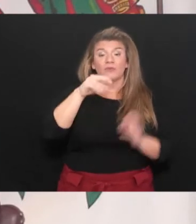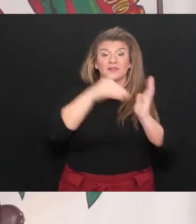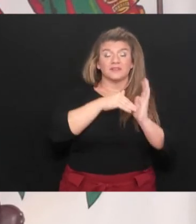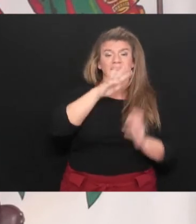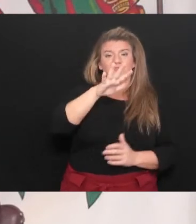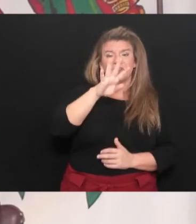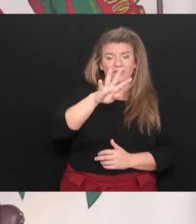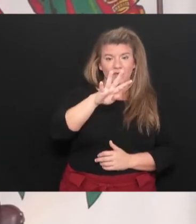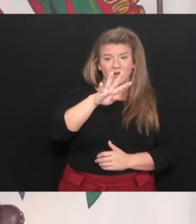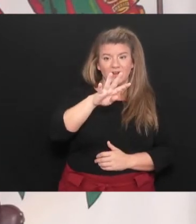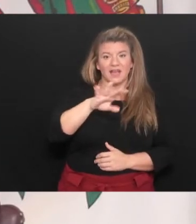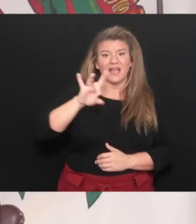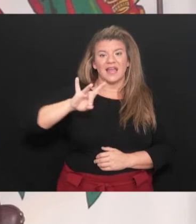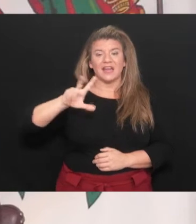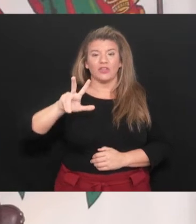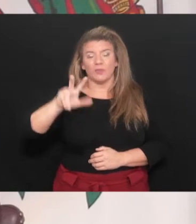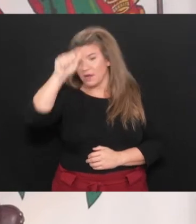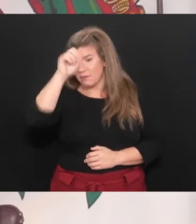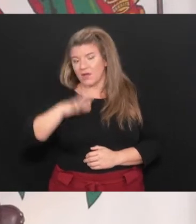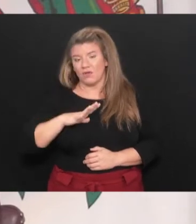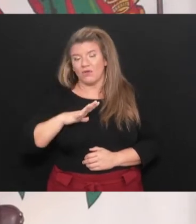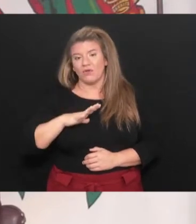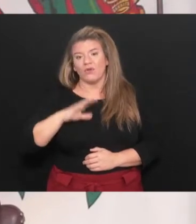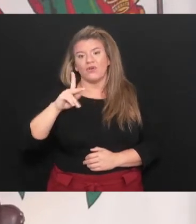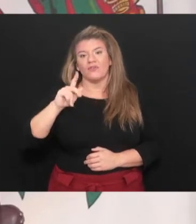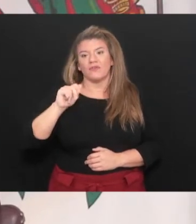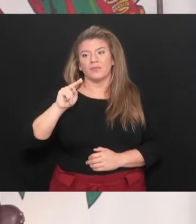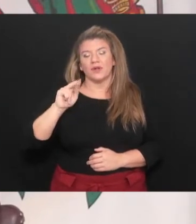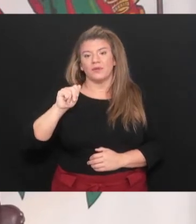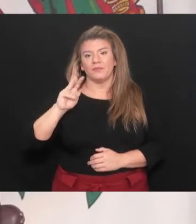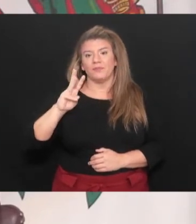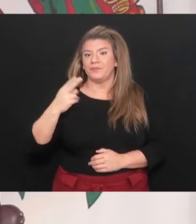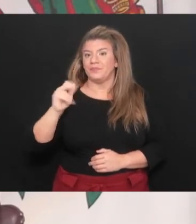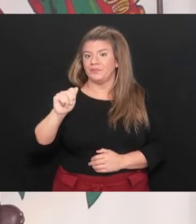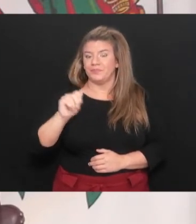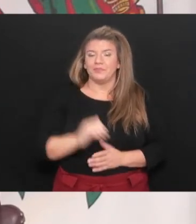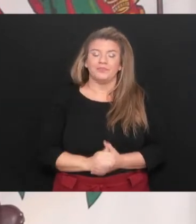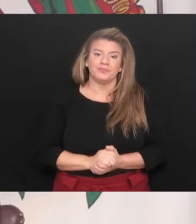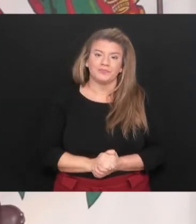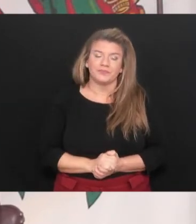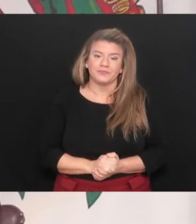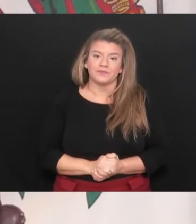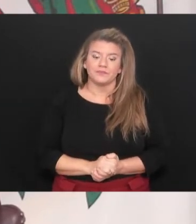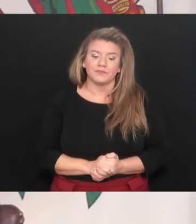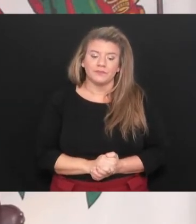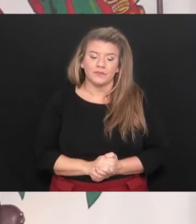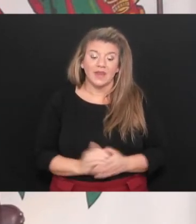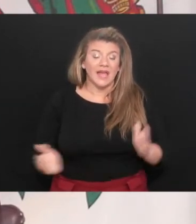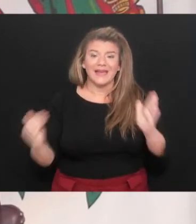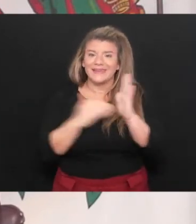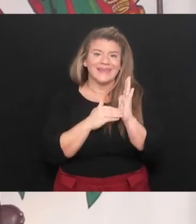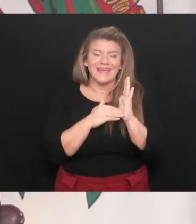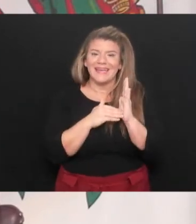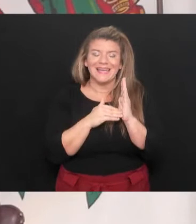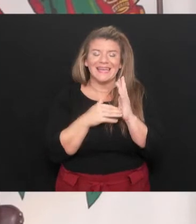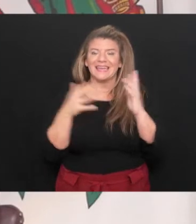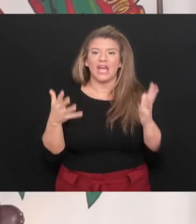death in West Virginia, an 83-year-old male from Kanawha County. Again, we cannot